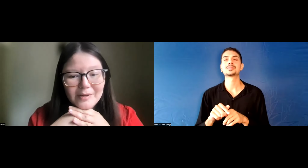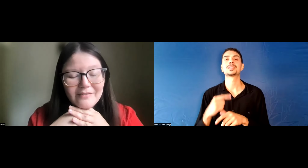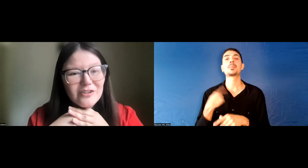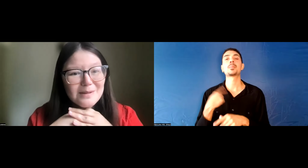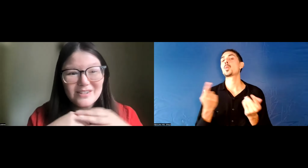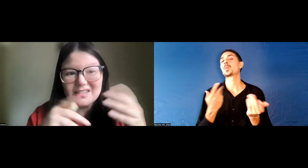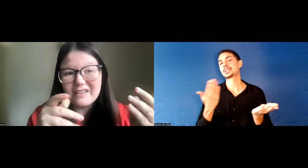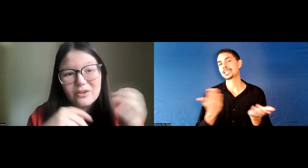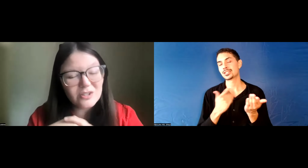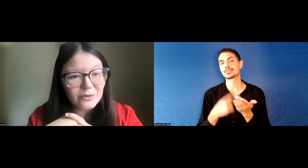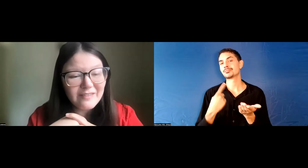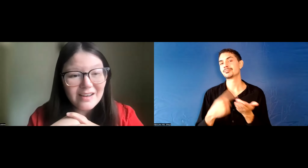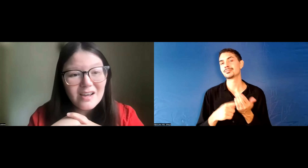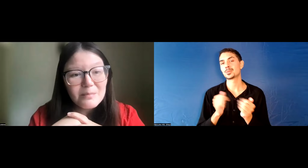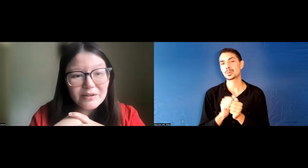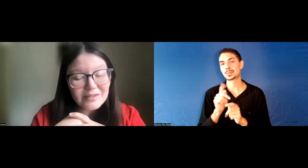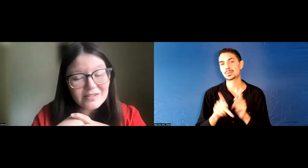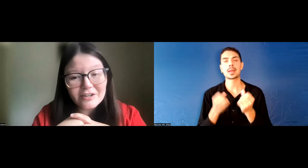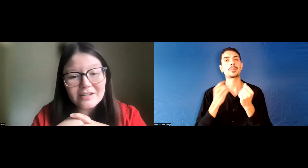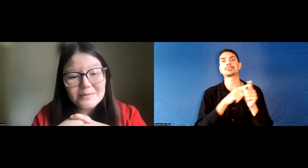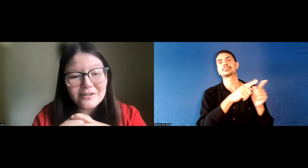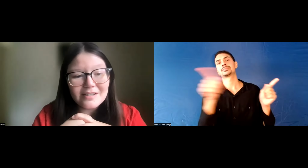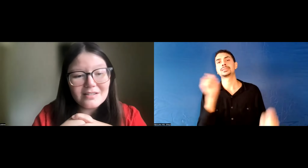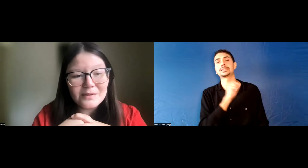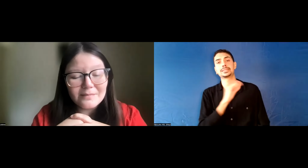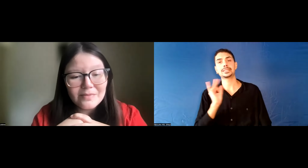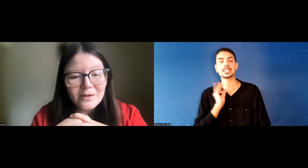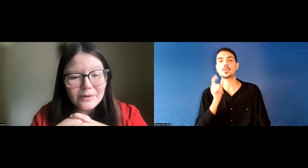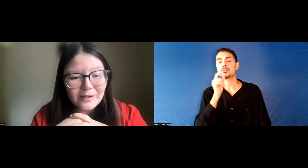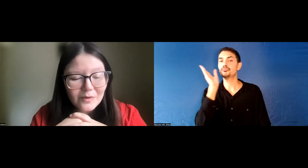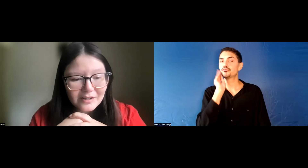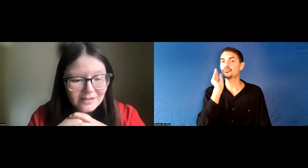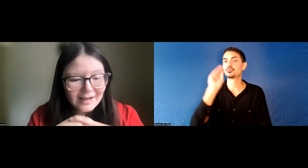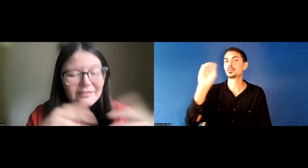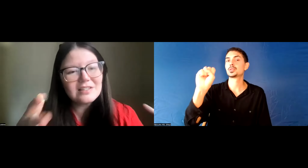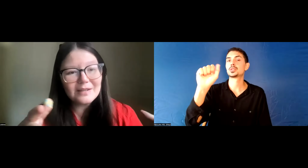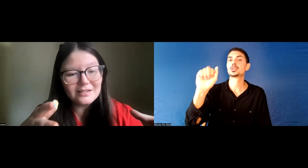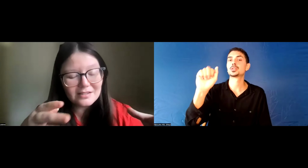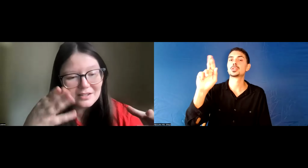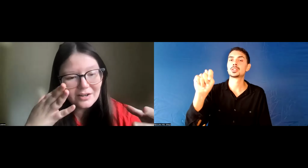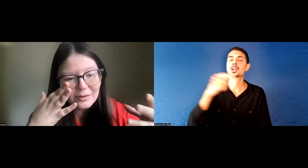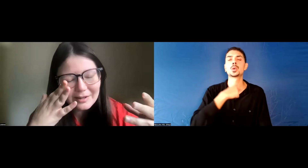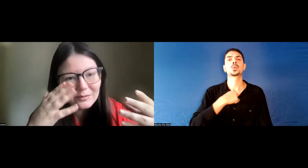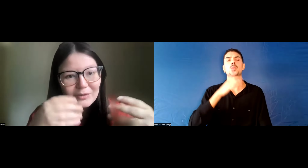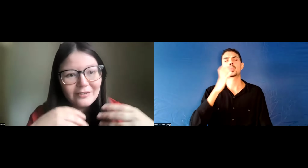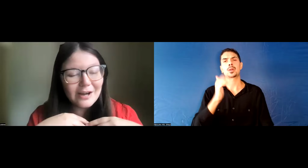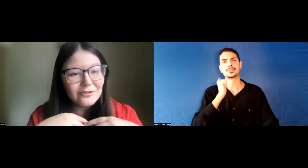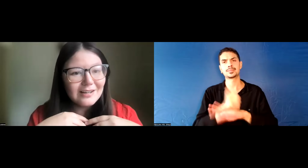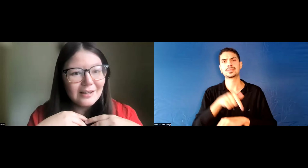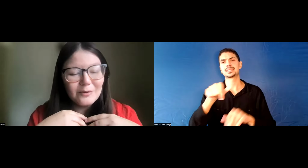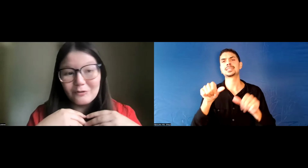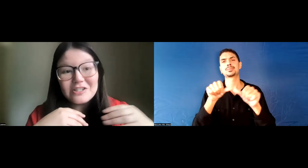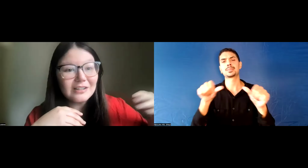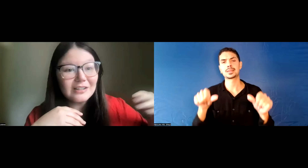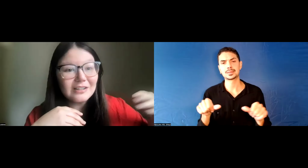with people. We have other people on staff also who have had previous SART experience, but we really want to have this space. You know, we are now trying,